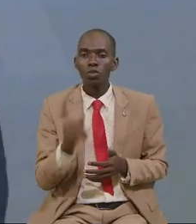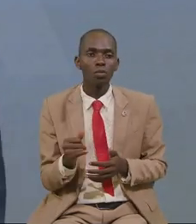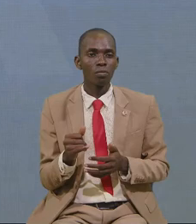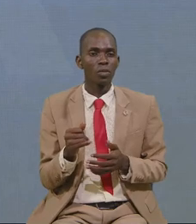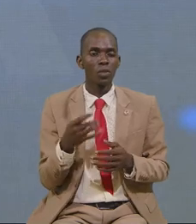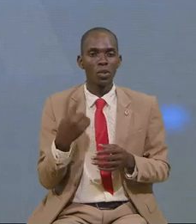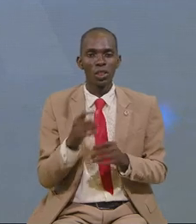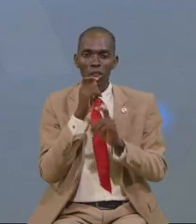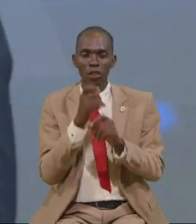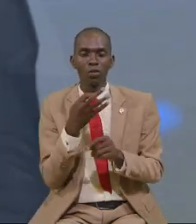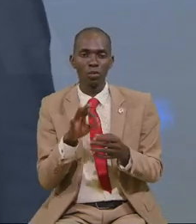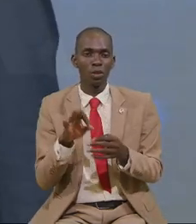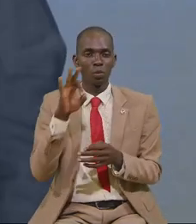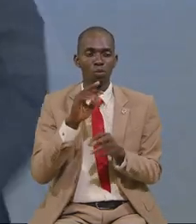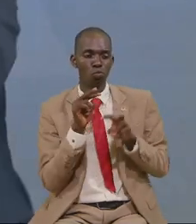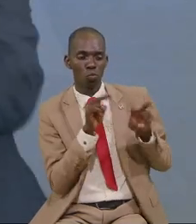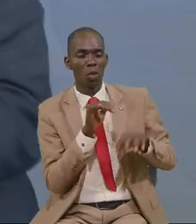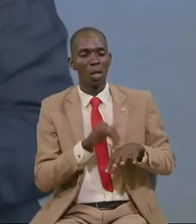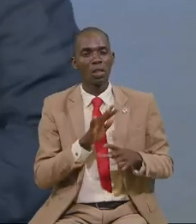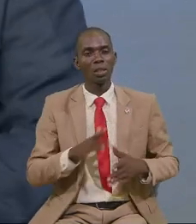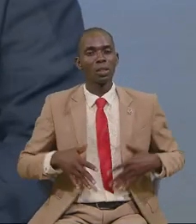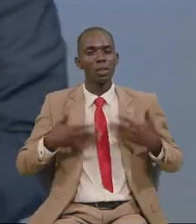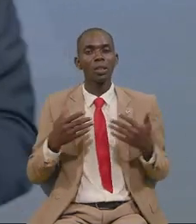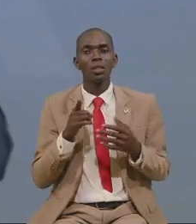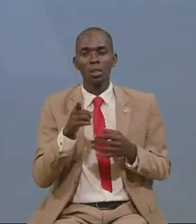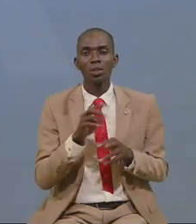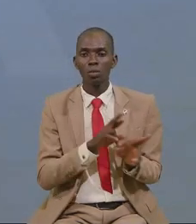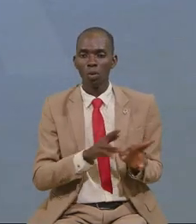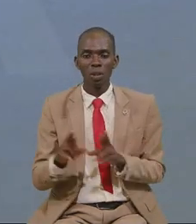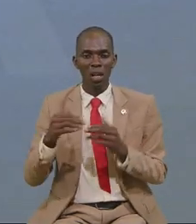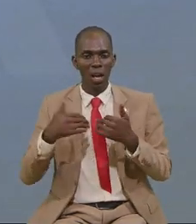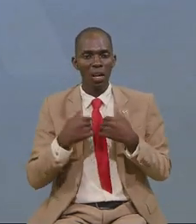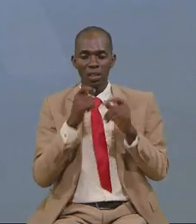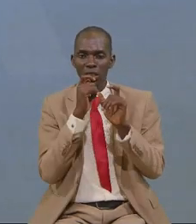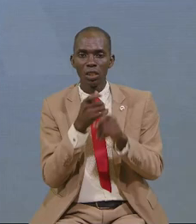at his life. He already had all those gifts of the Spirit. What did he